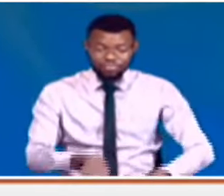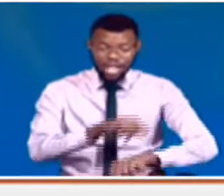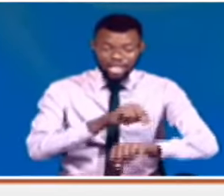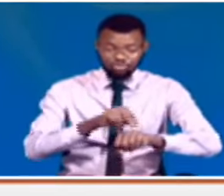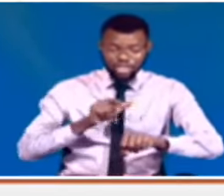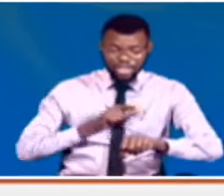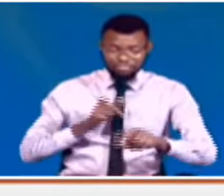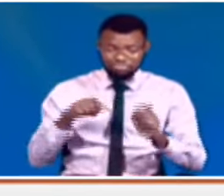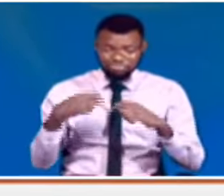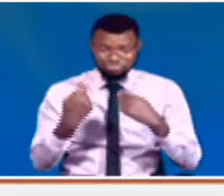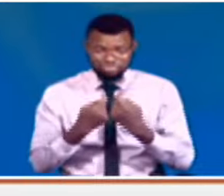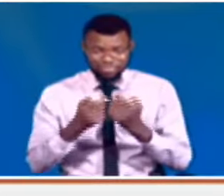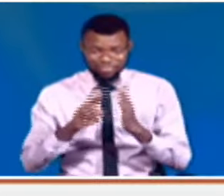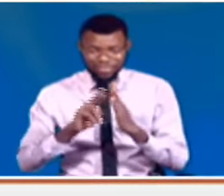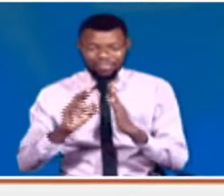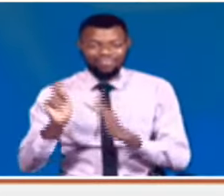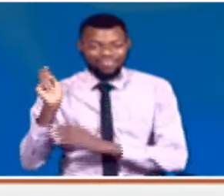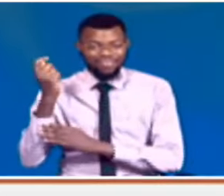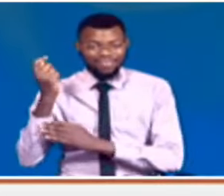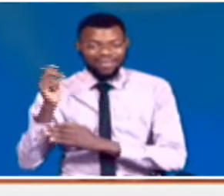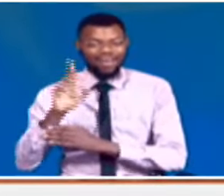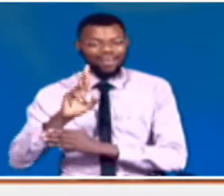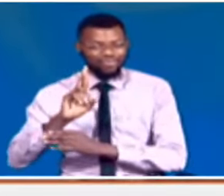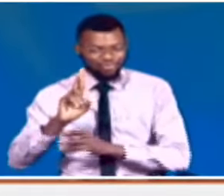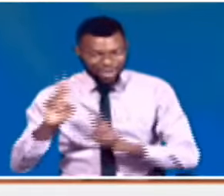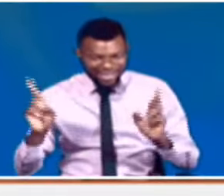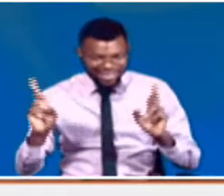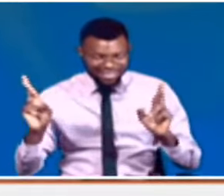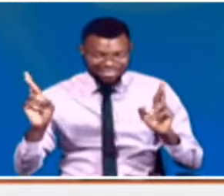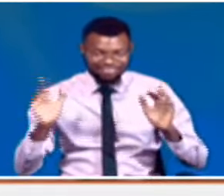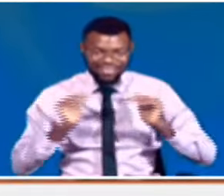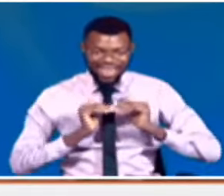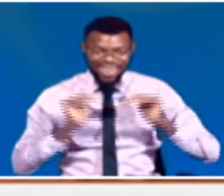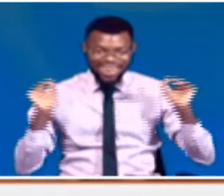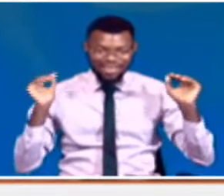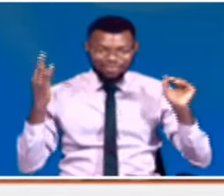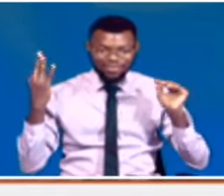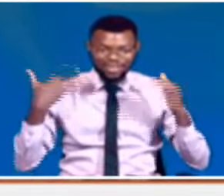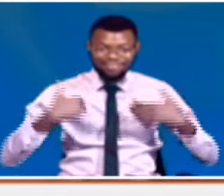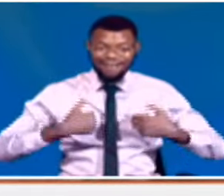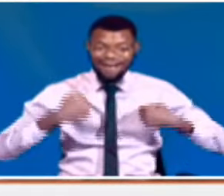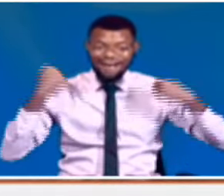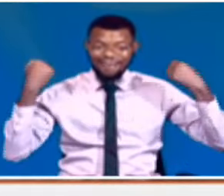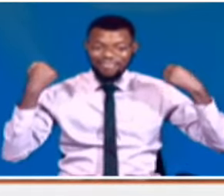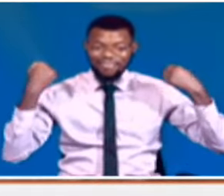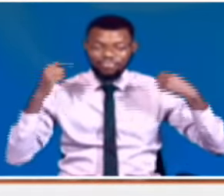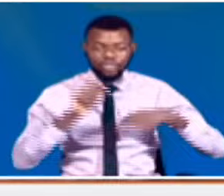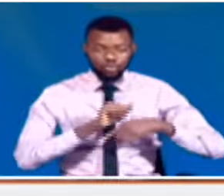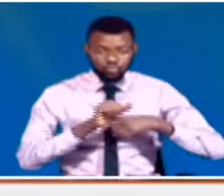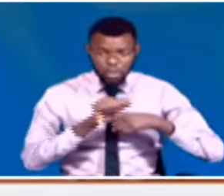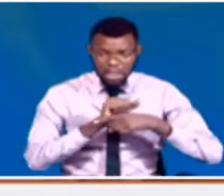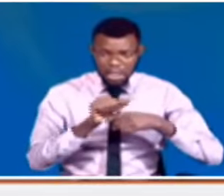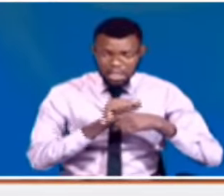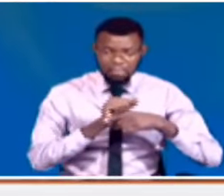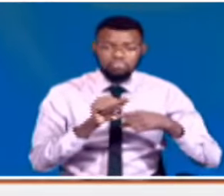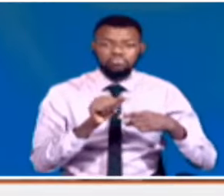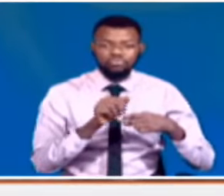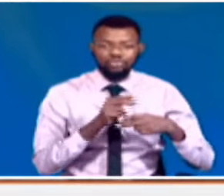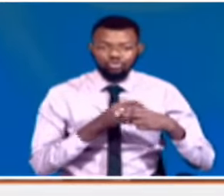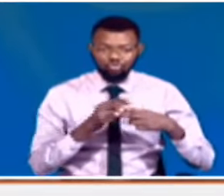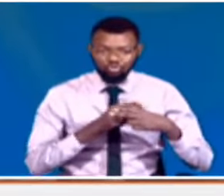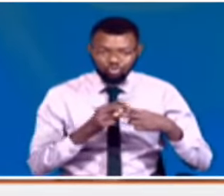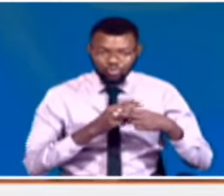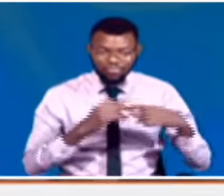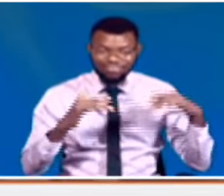Kenya is ready for the Africa Level 3 Cup. We've had training. They're soon going into residential, so